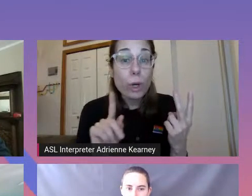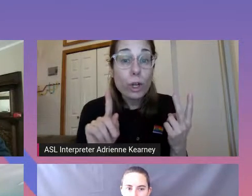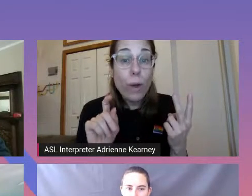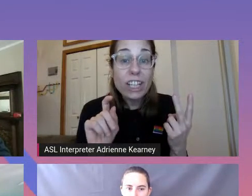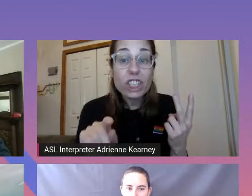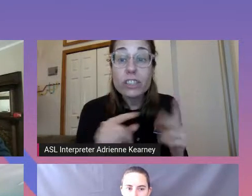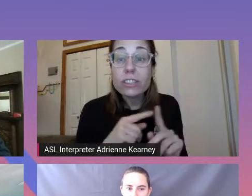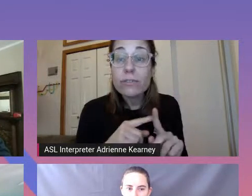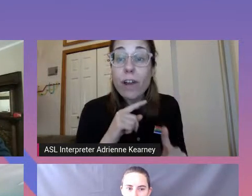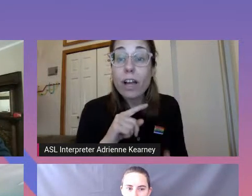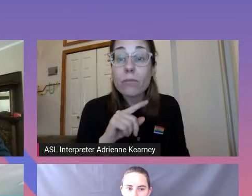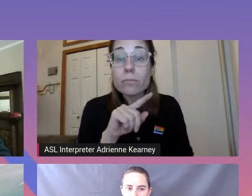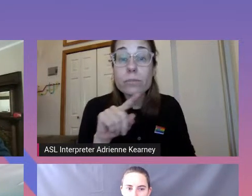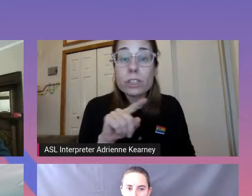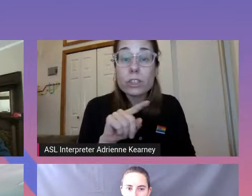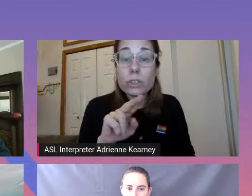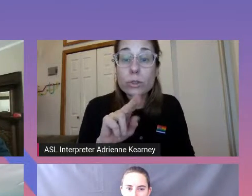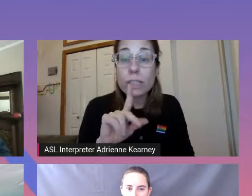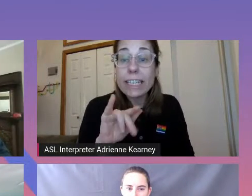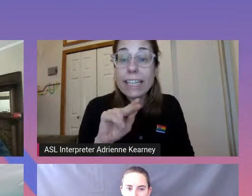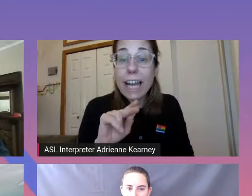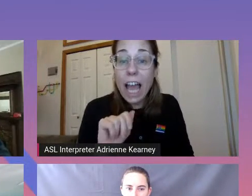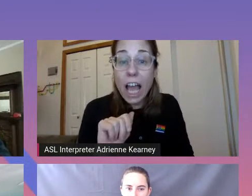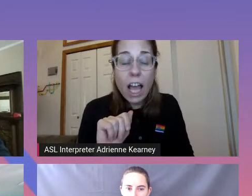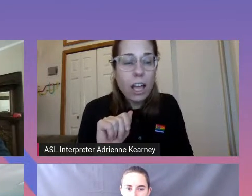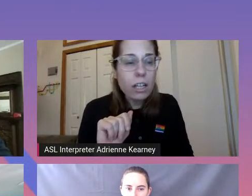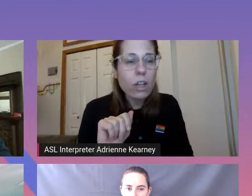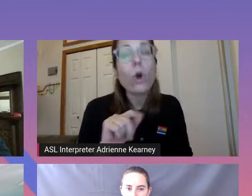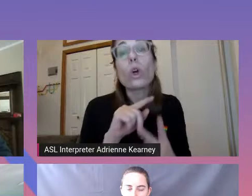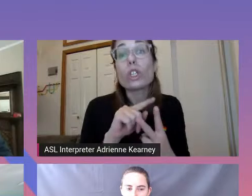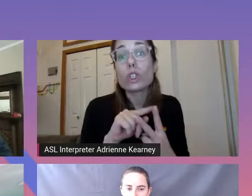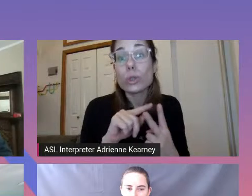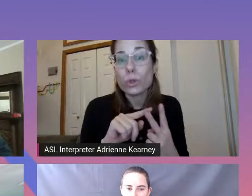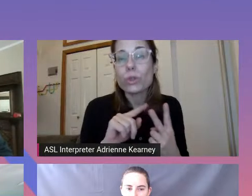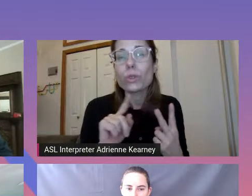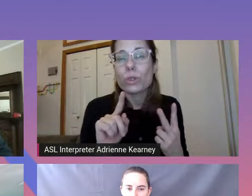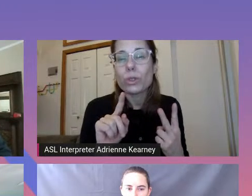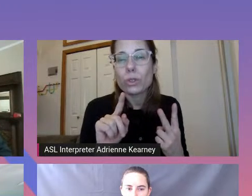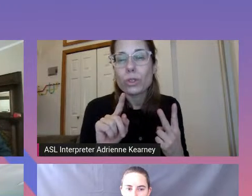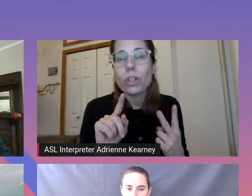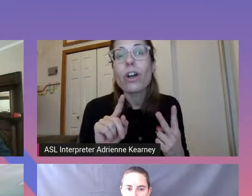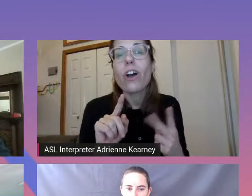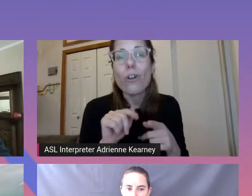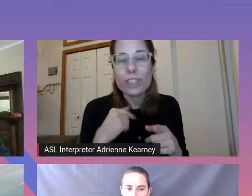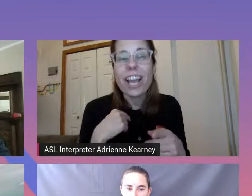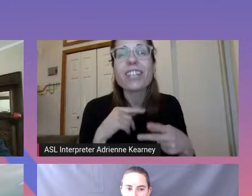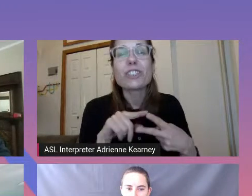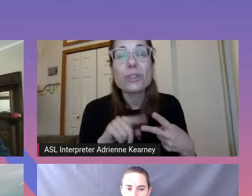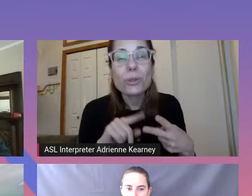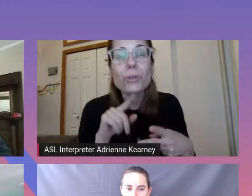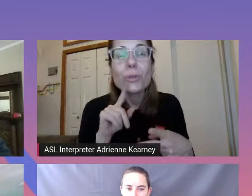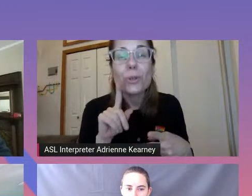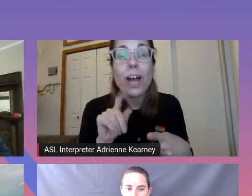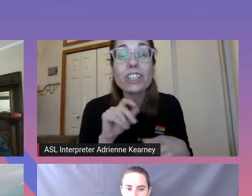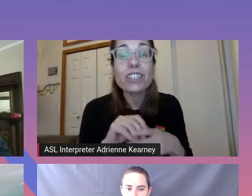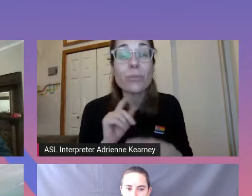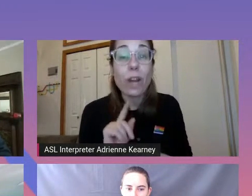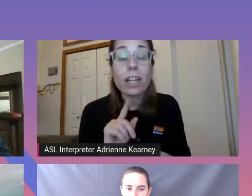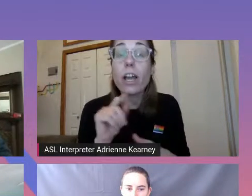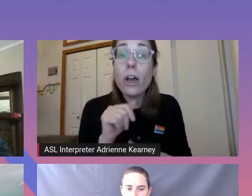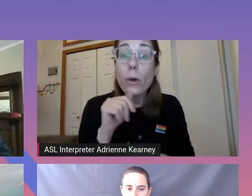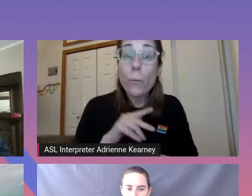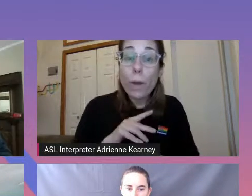Zulina. Actually, I think there's 2 in there. So I love this. What do you think queer women creators need in order